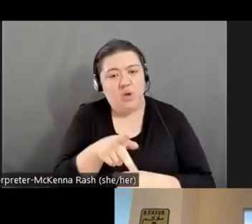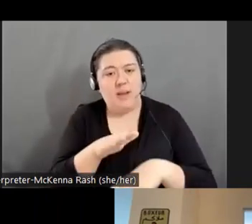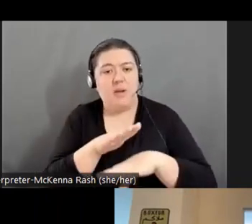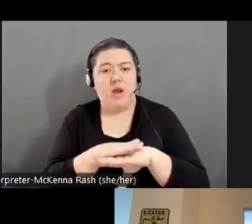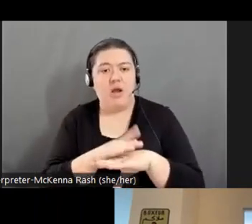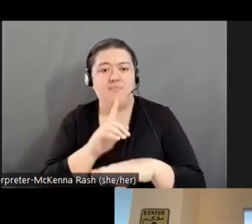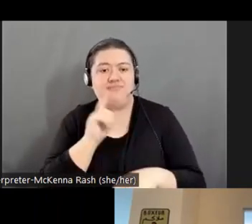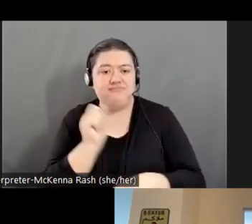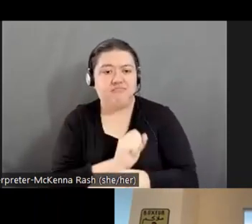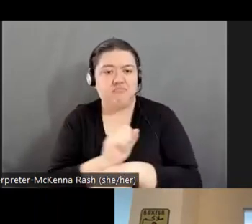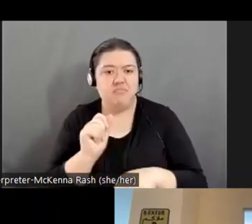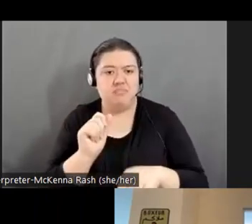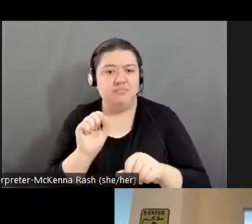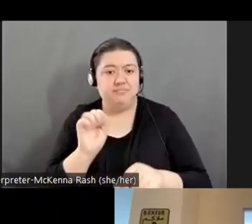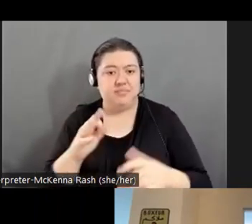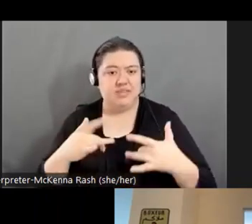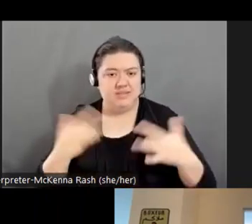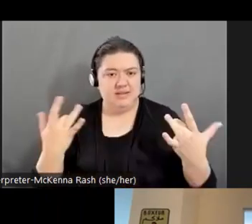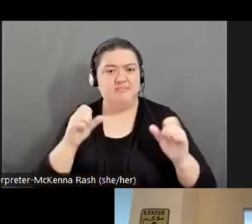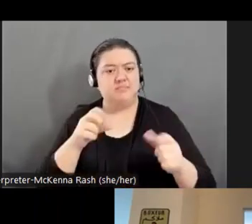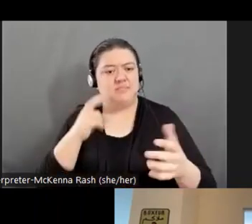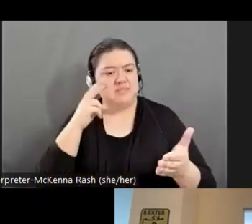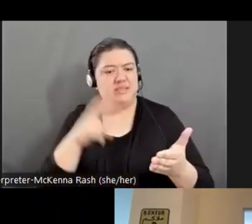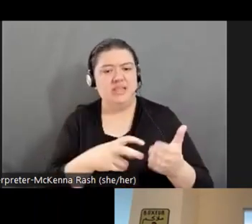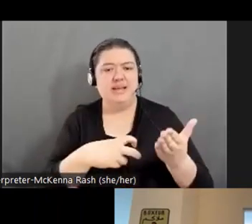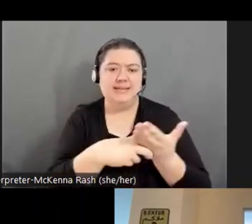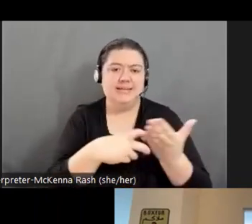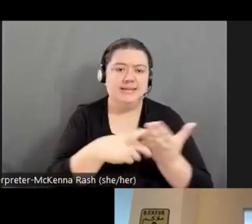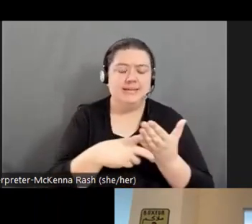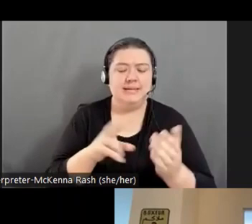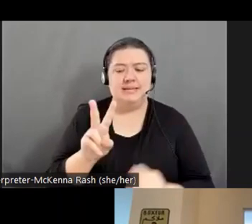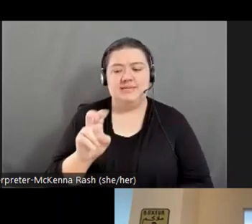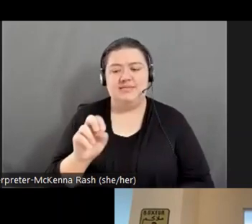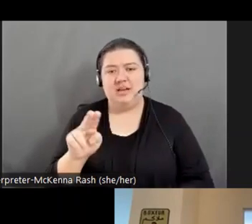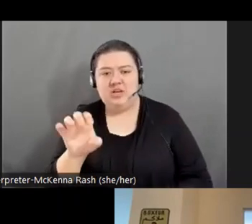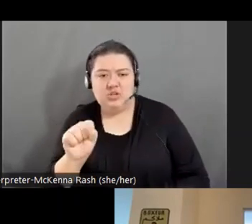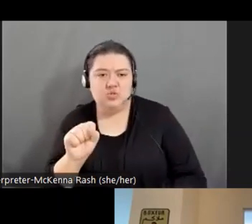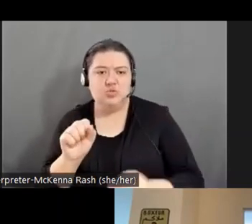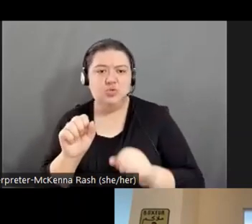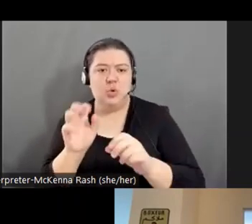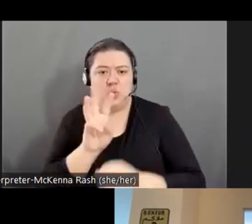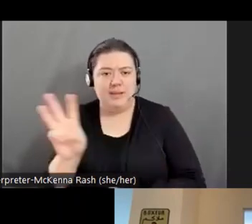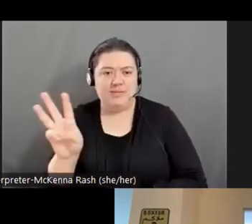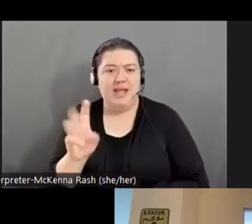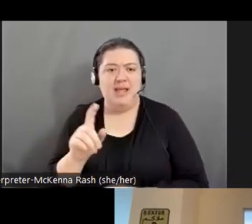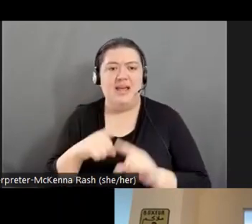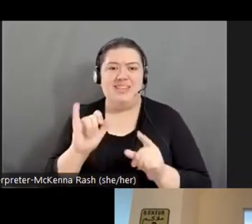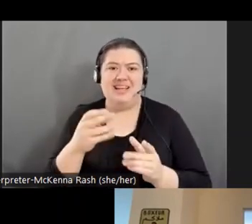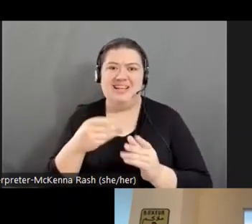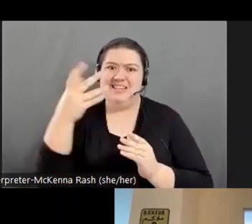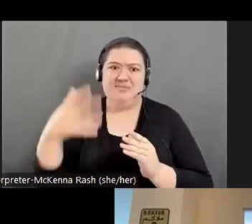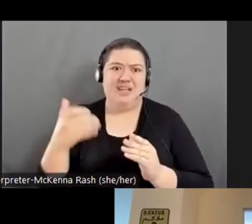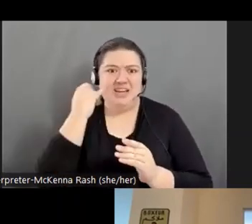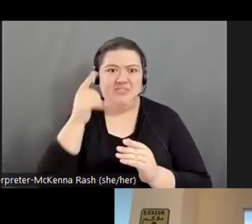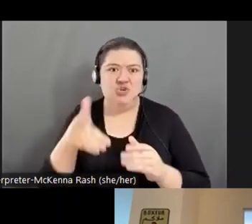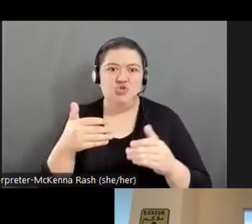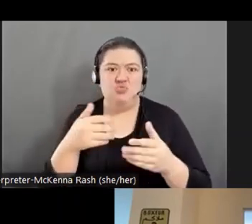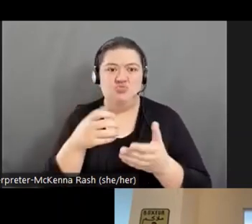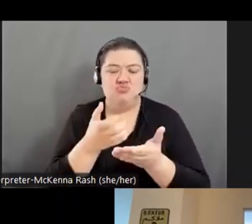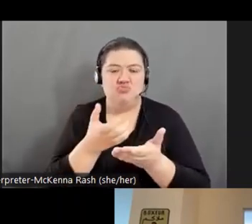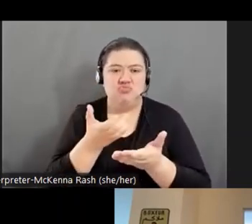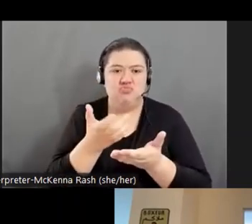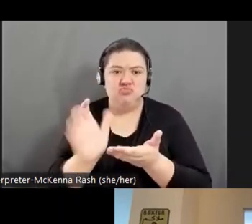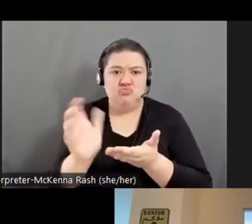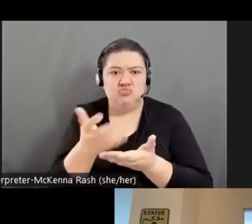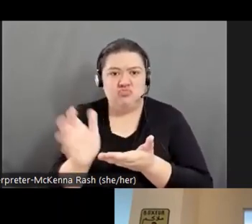legitimacy of an event, they can see it on ticketing sites, on venue sites. But that does get expensive if you're spending thousands and thousands of dollars